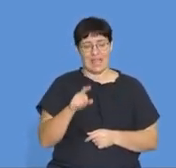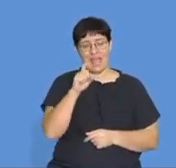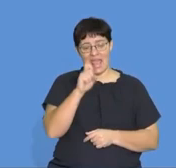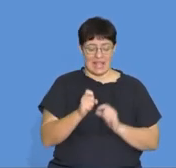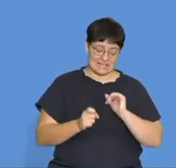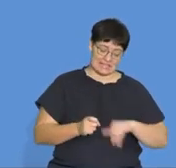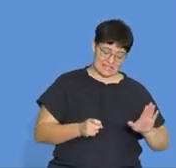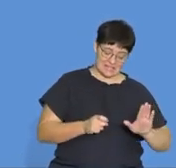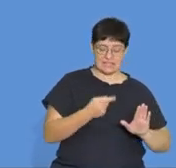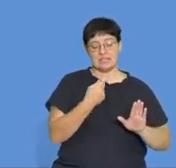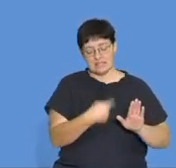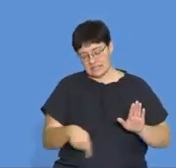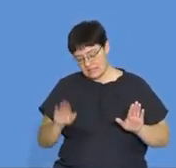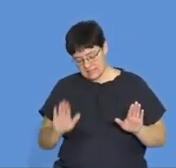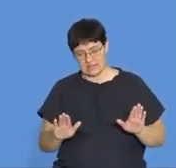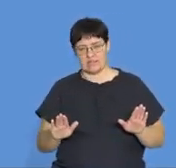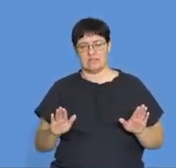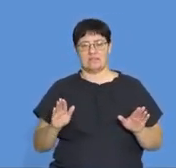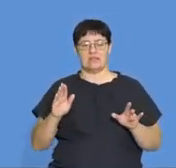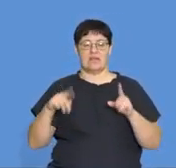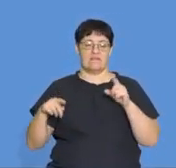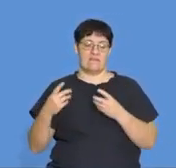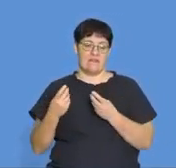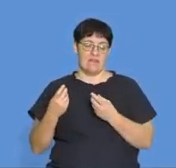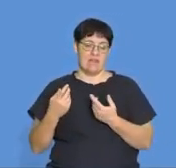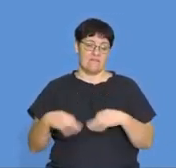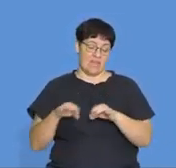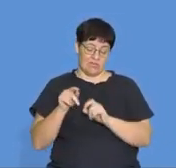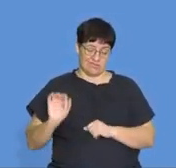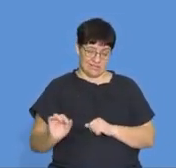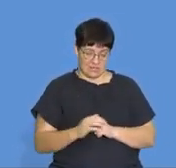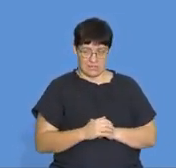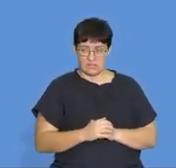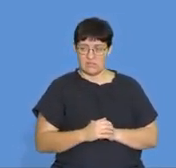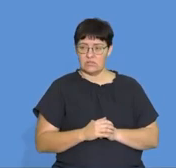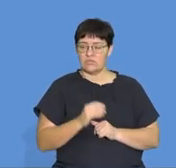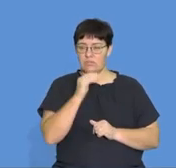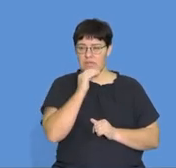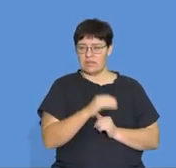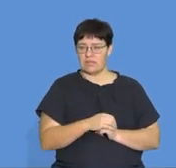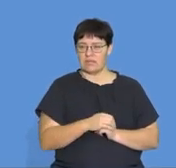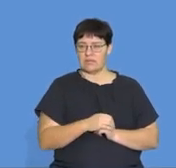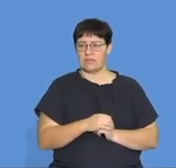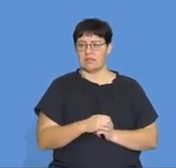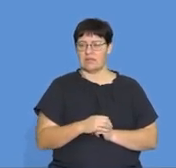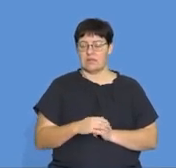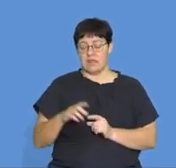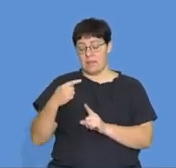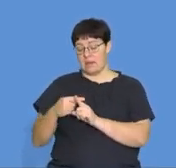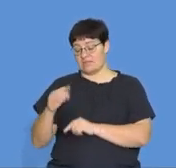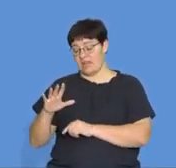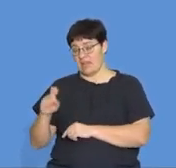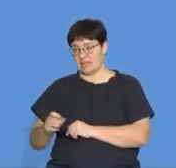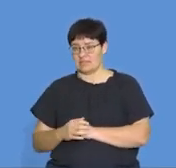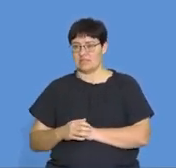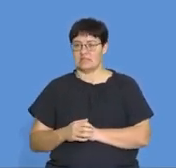x to be on one side and the values to be on one side. So it means I must add 5x